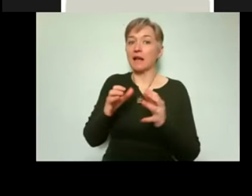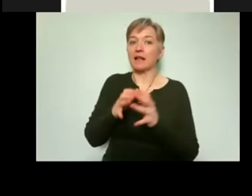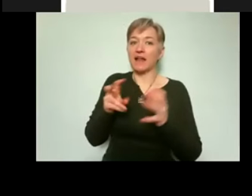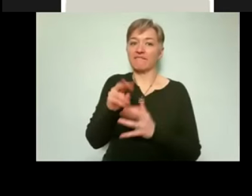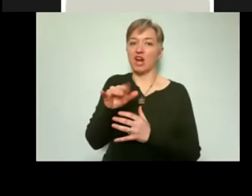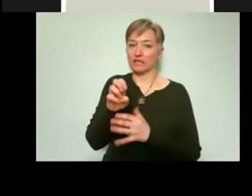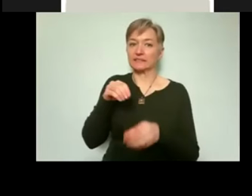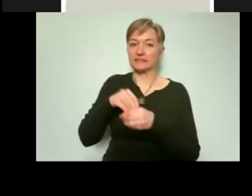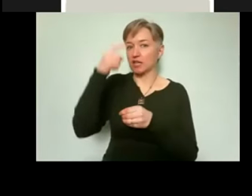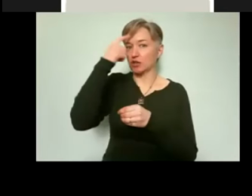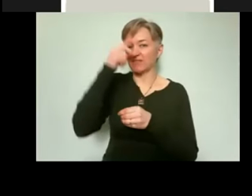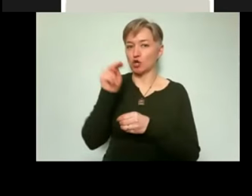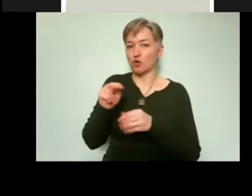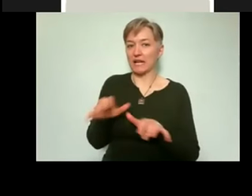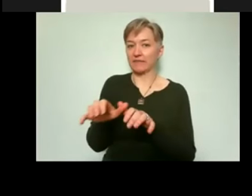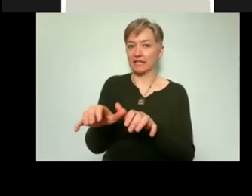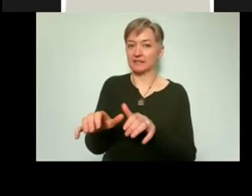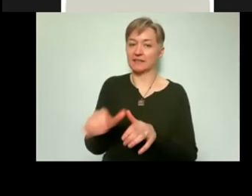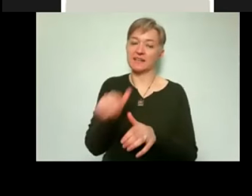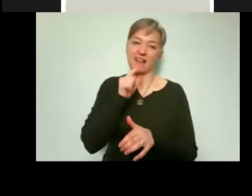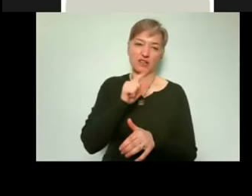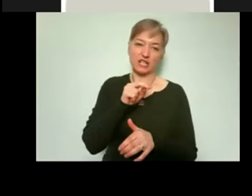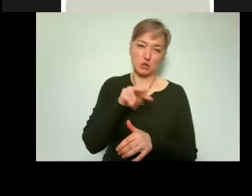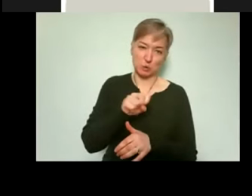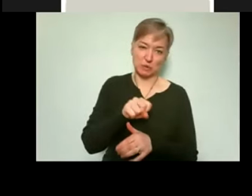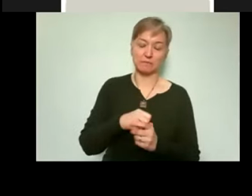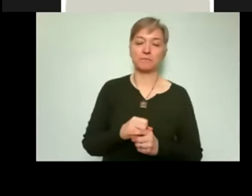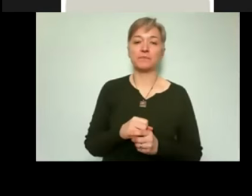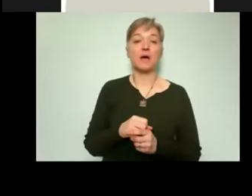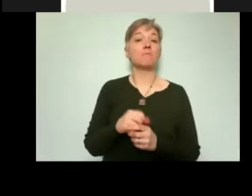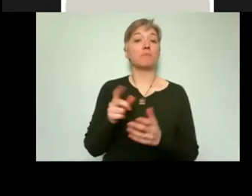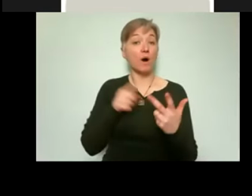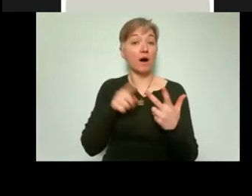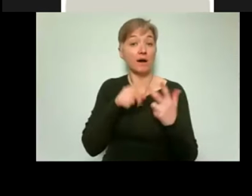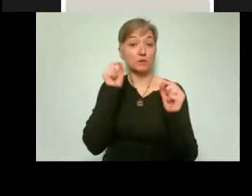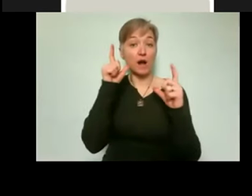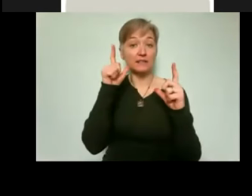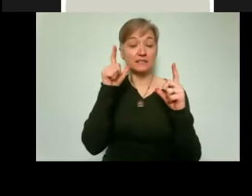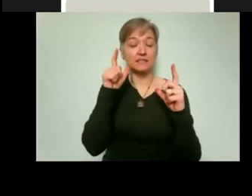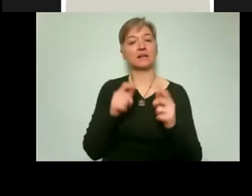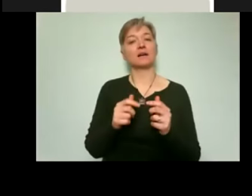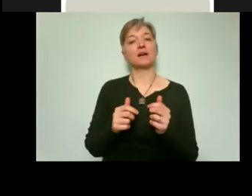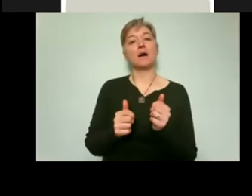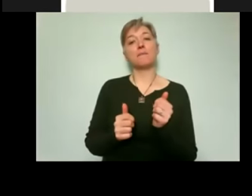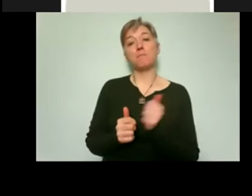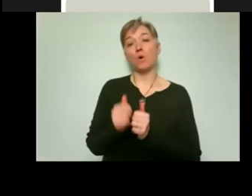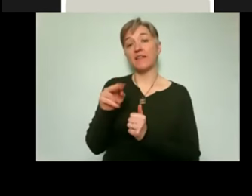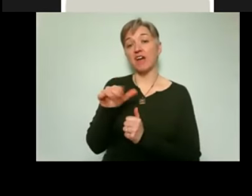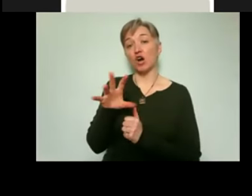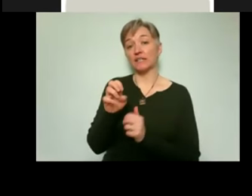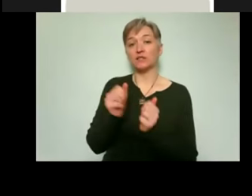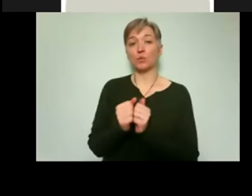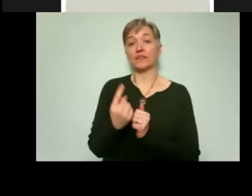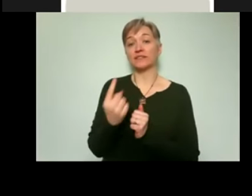activity. Not really news, but a nice reassurance. Here was the thing that was surprising. The majority of the variance in the single trial